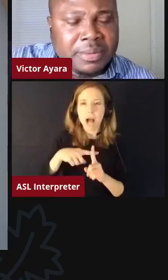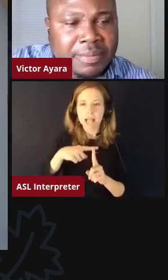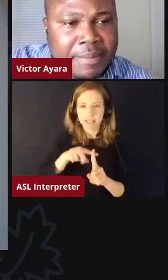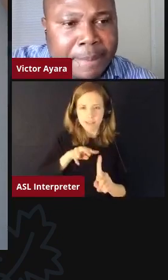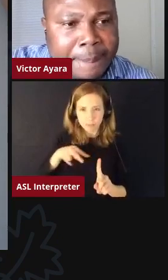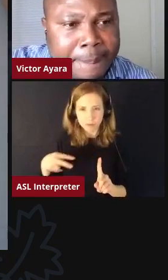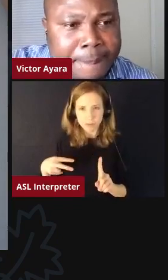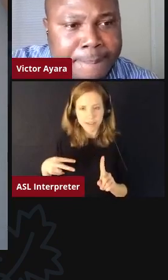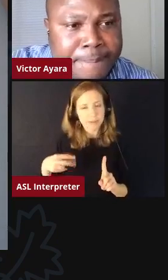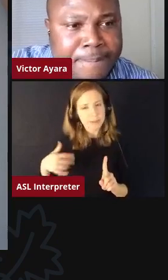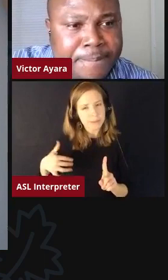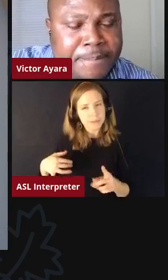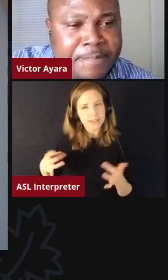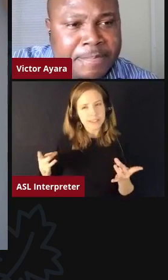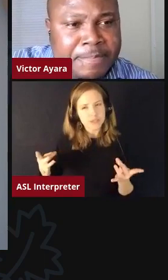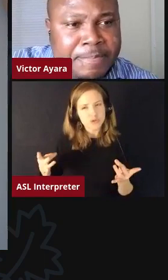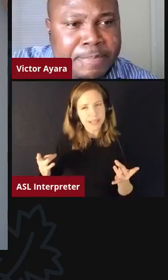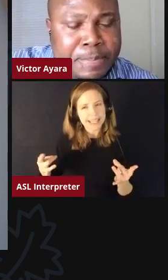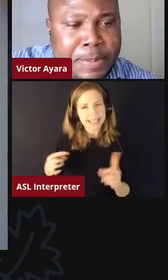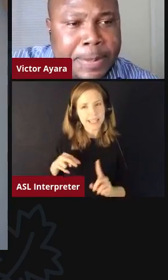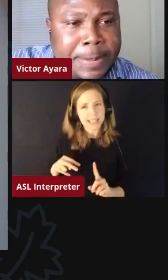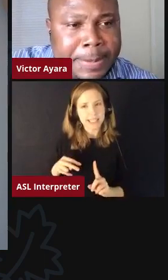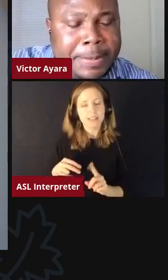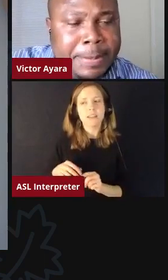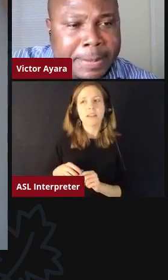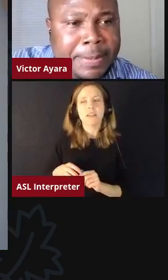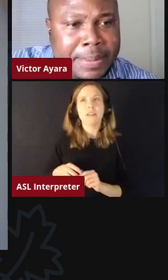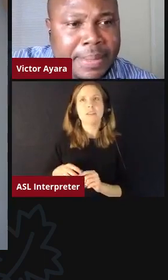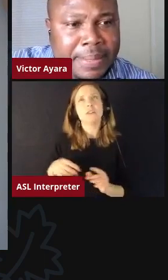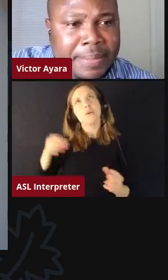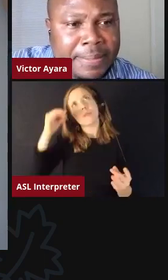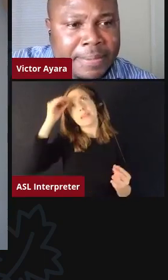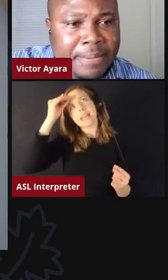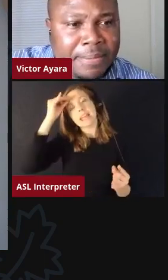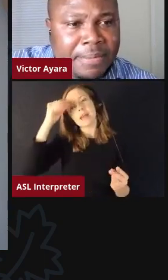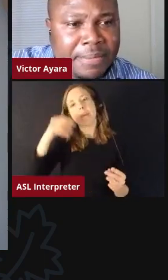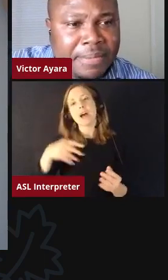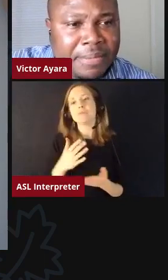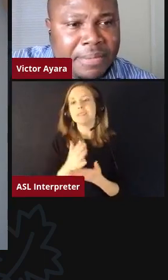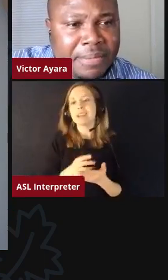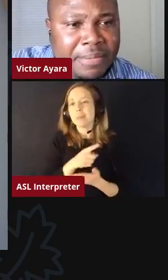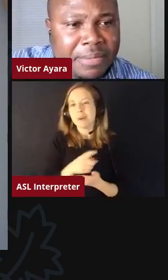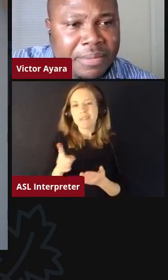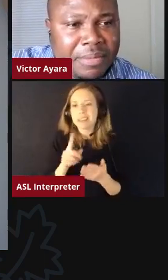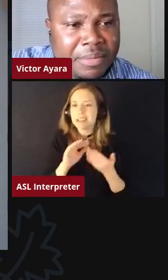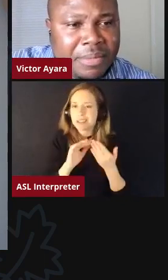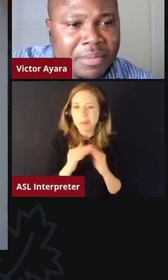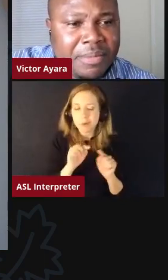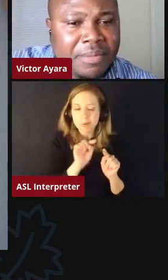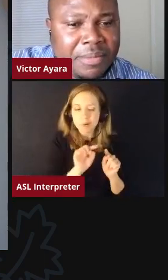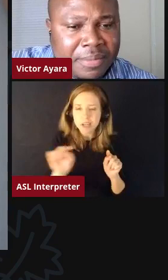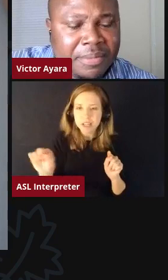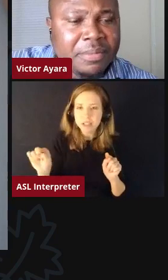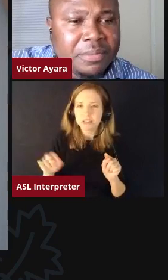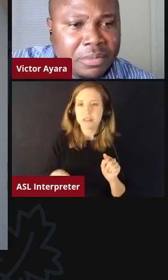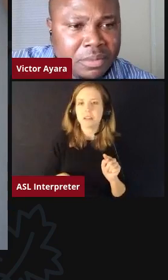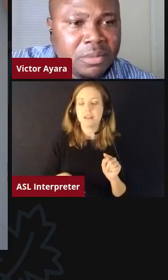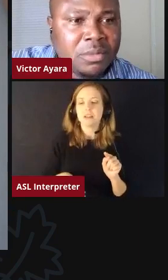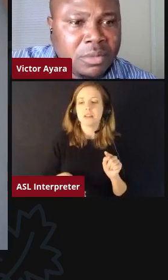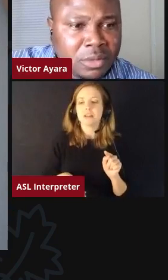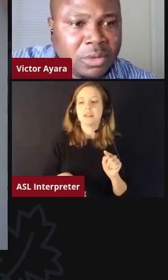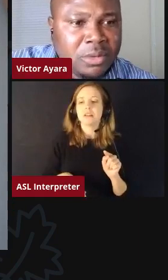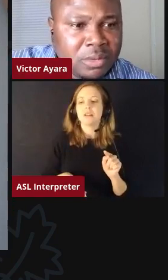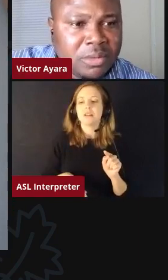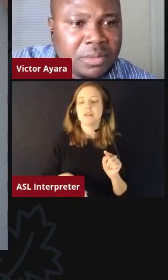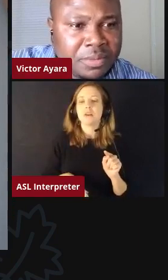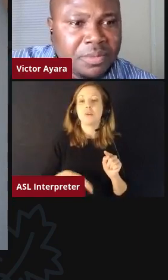about some of these poorer communities and what are the social things that trigger and go off in your head that